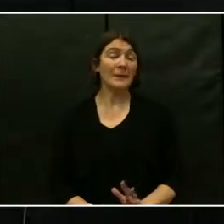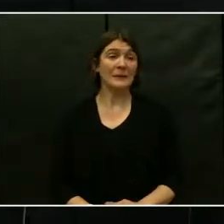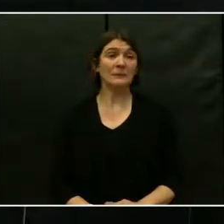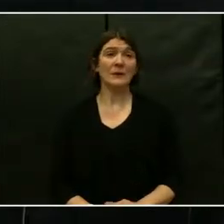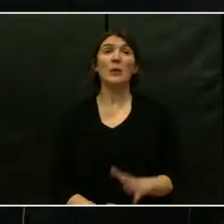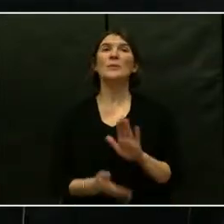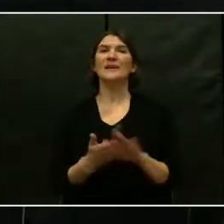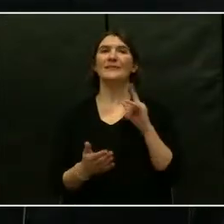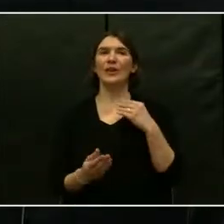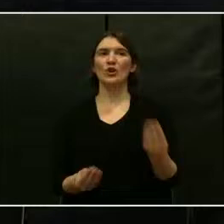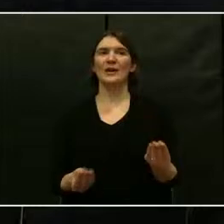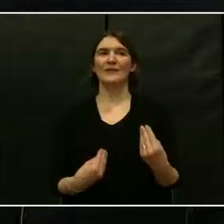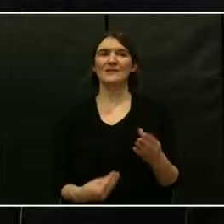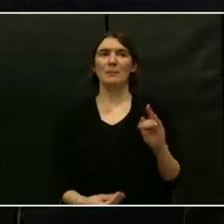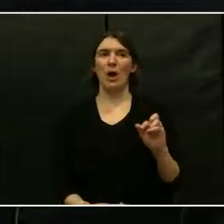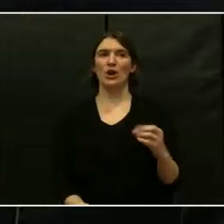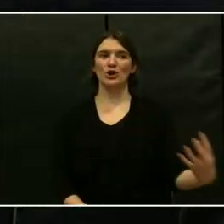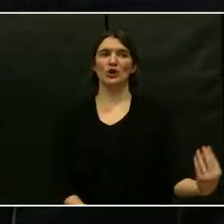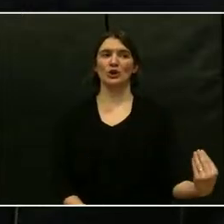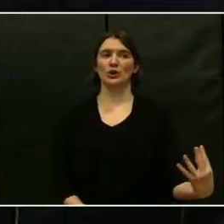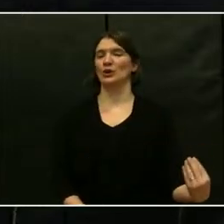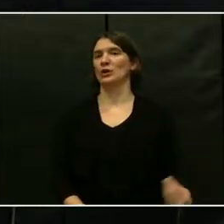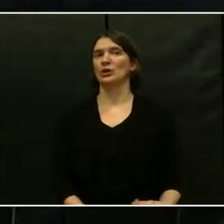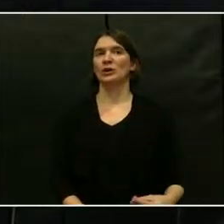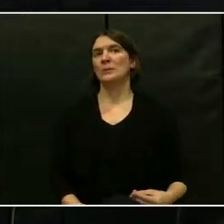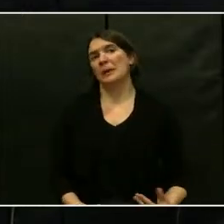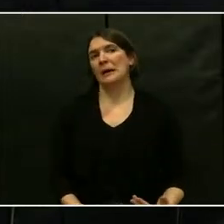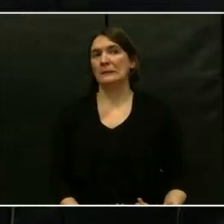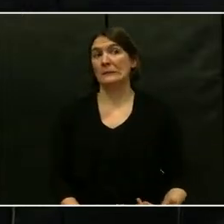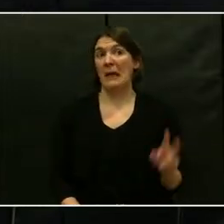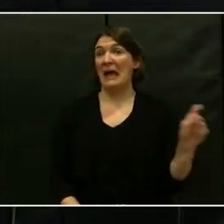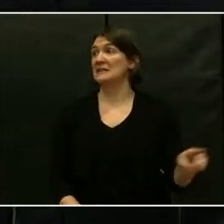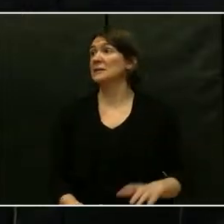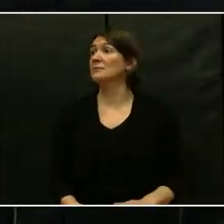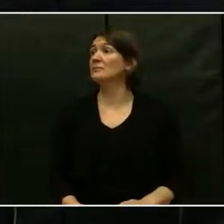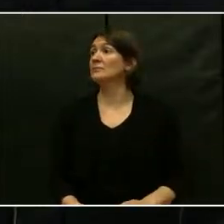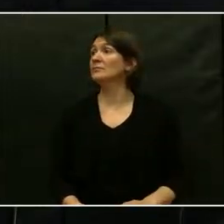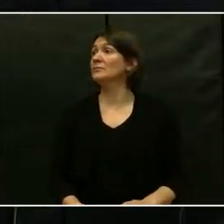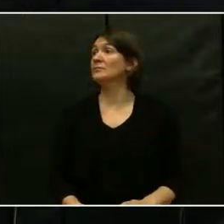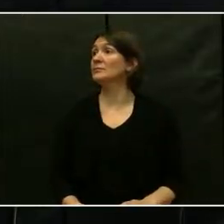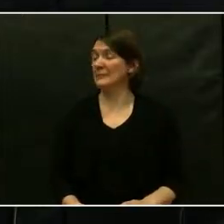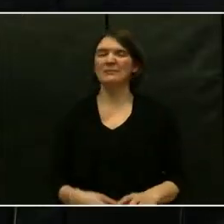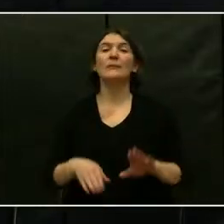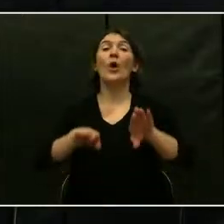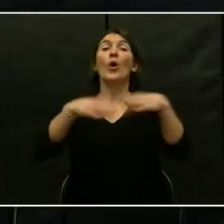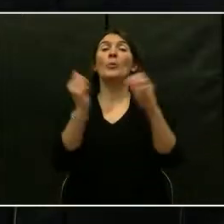remarks turn it around once you turn around speak to